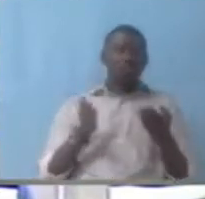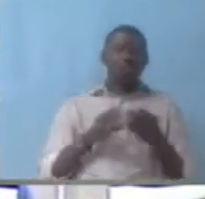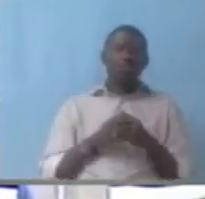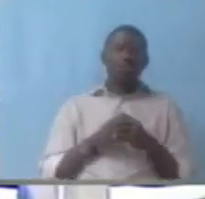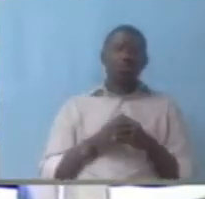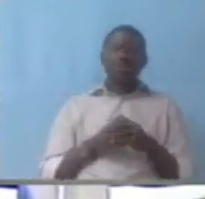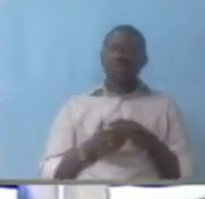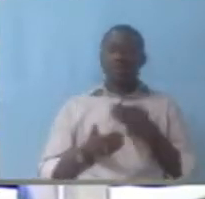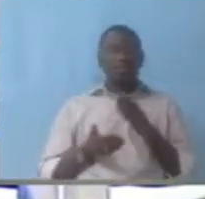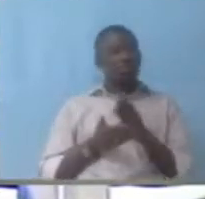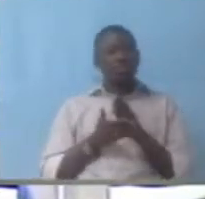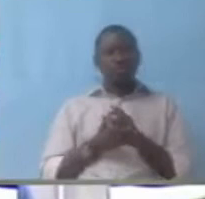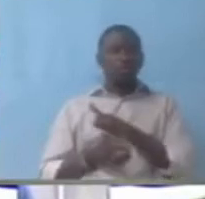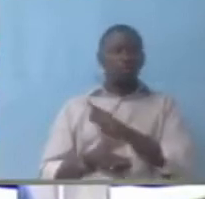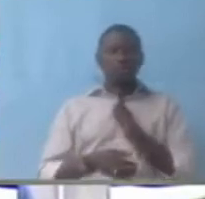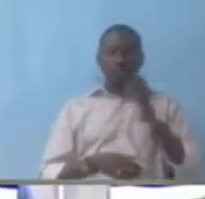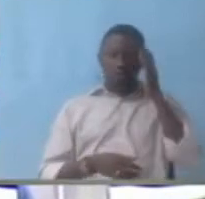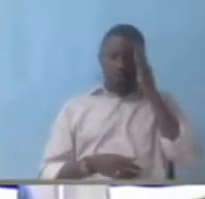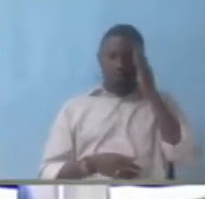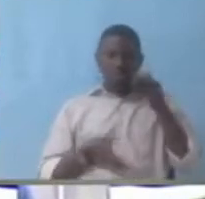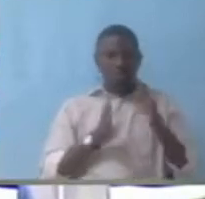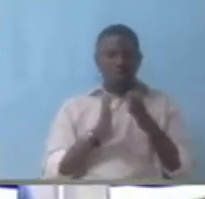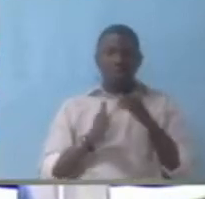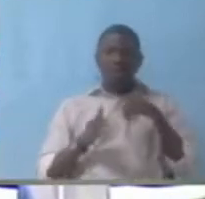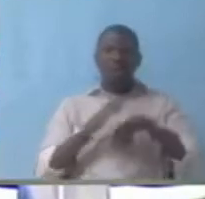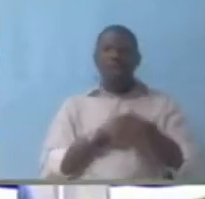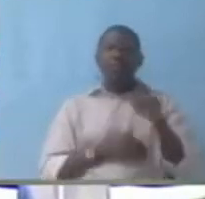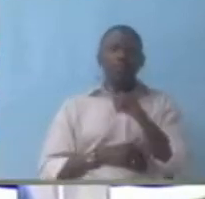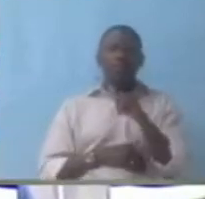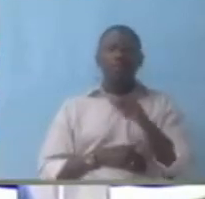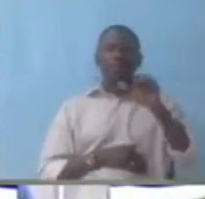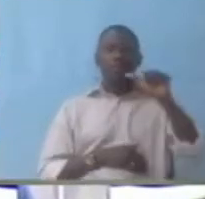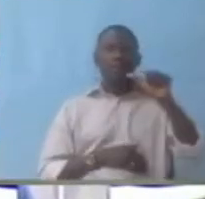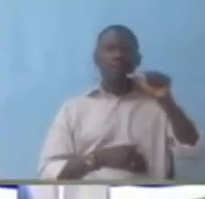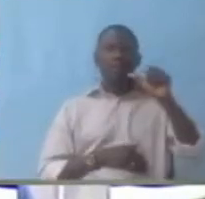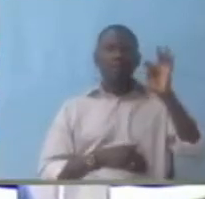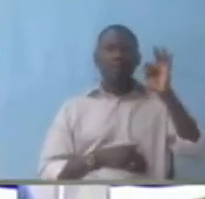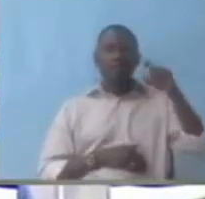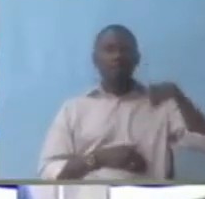And definitely we know the spirit in which the APRC junta came